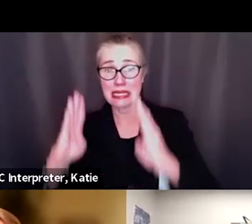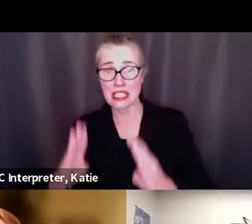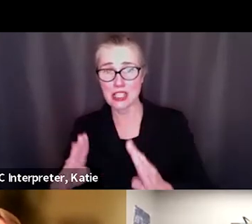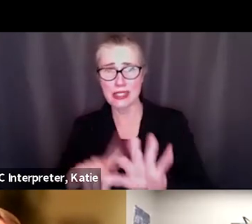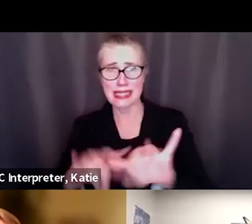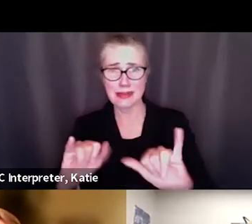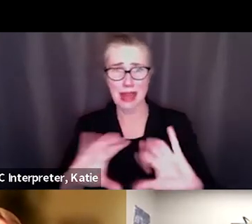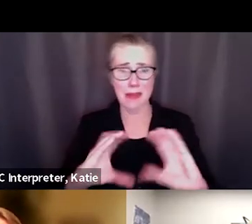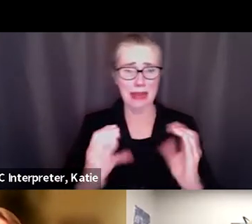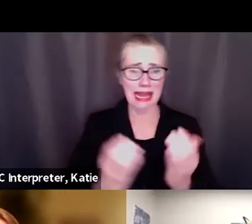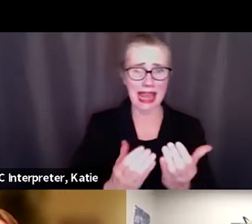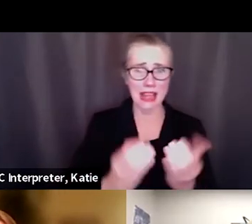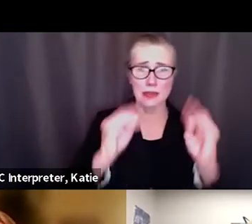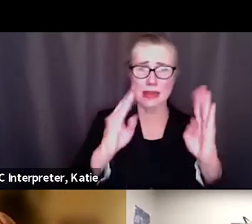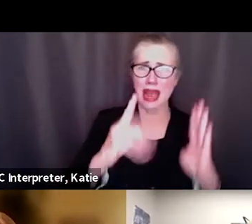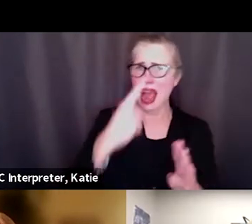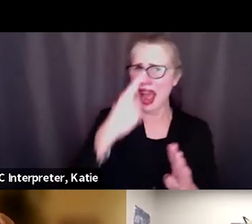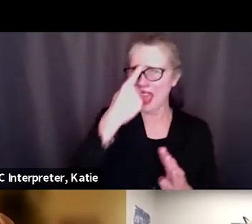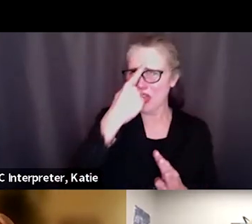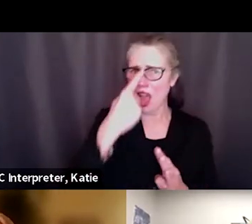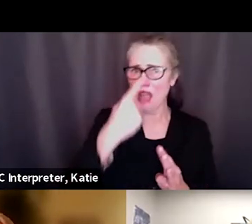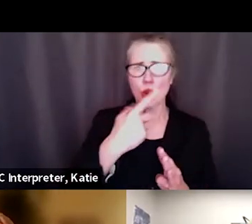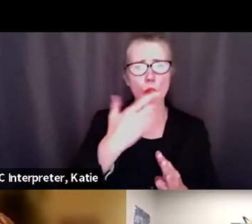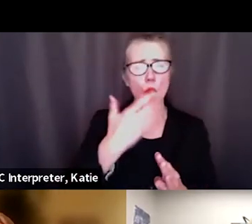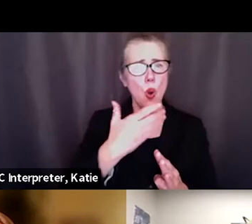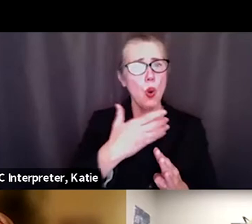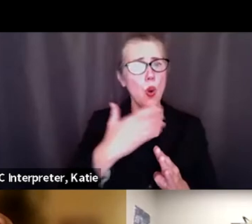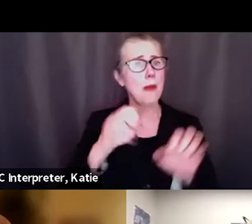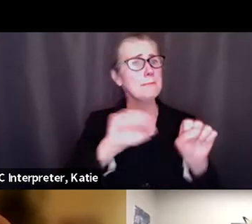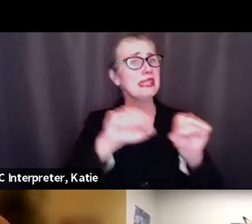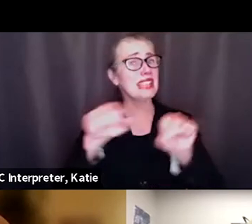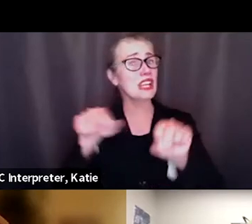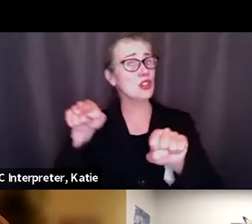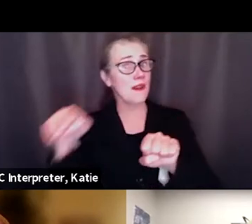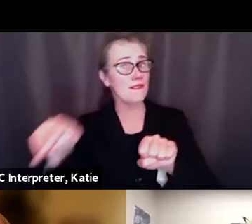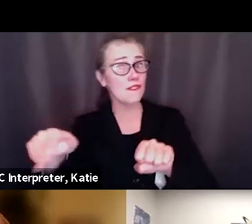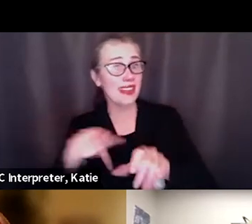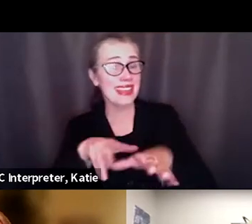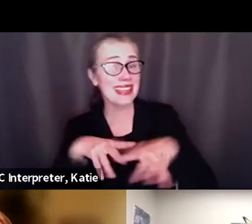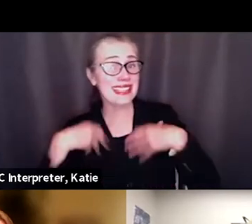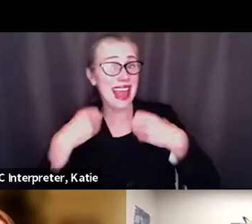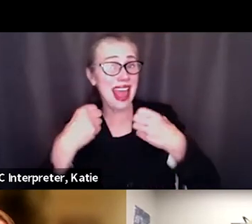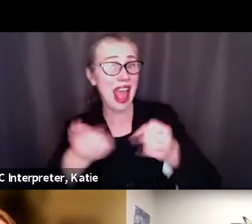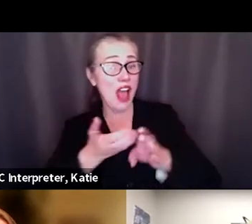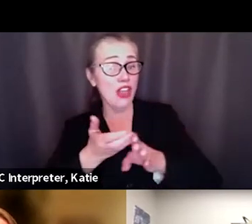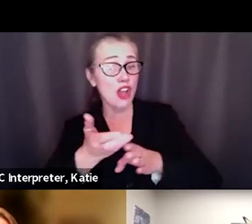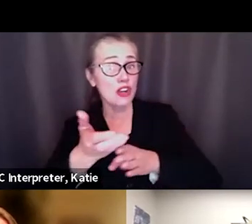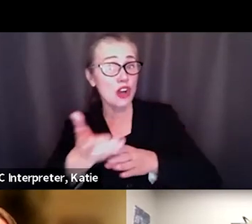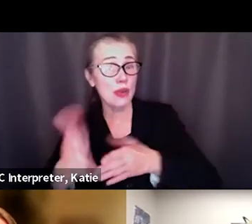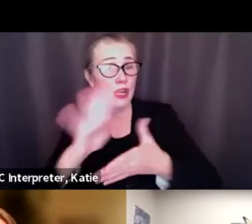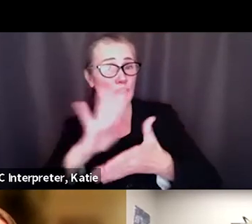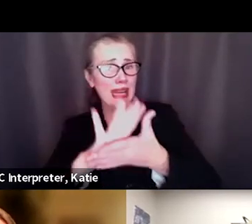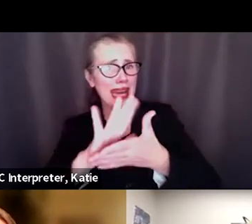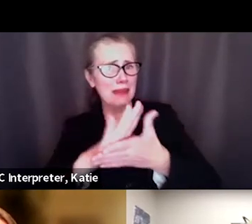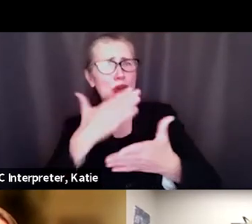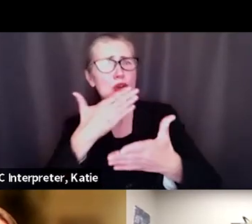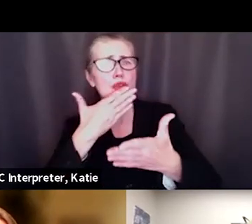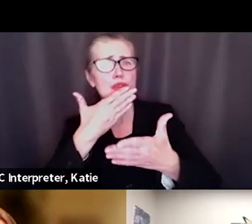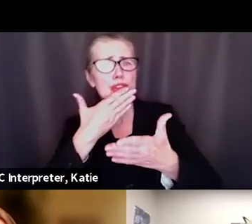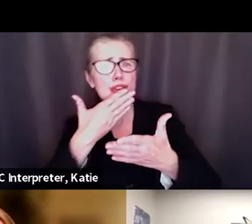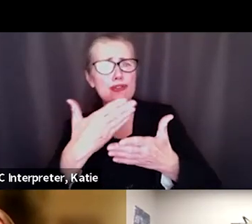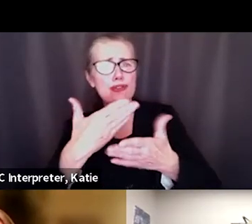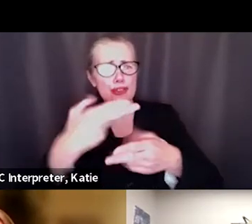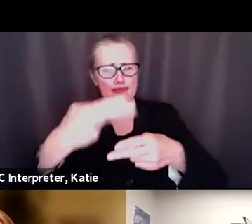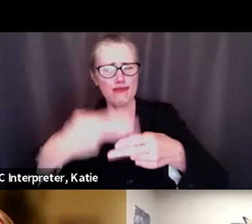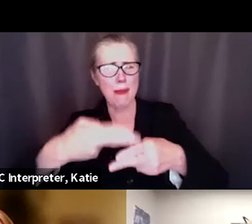saw the potential of our health career academy that has a excellent reputation as